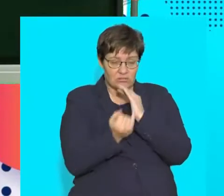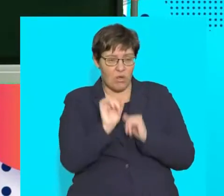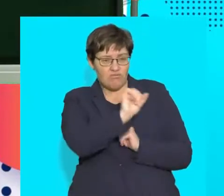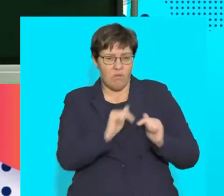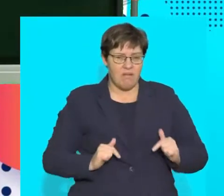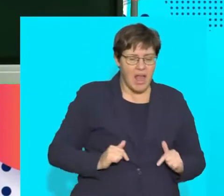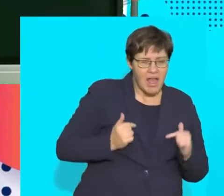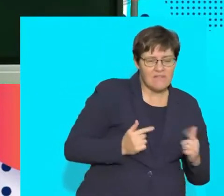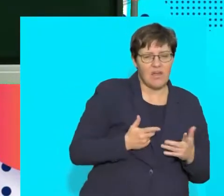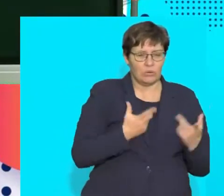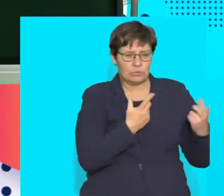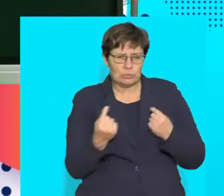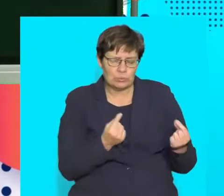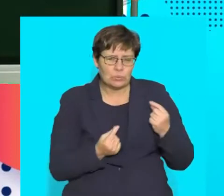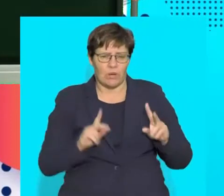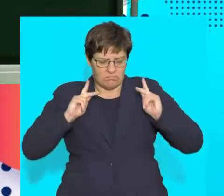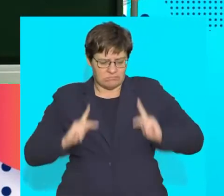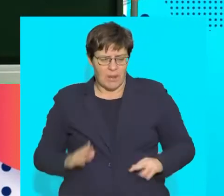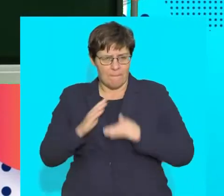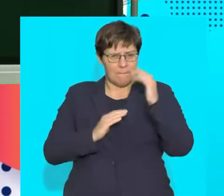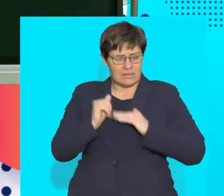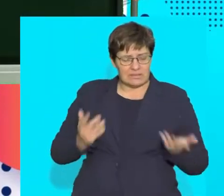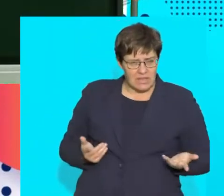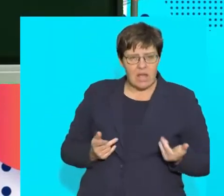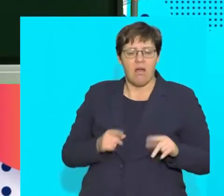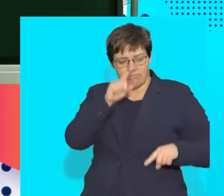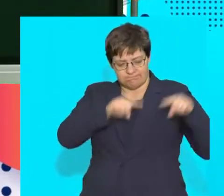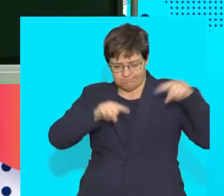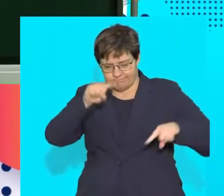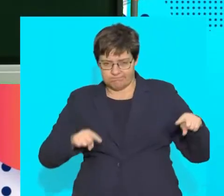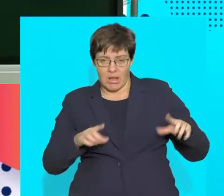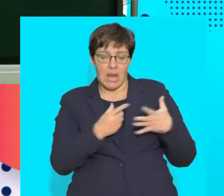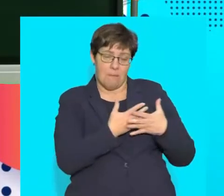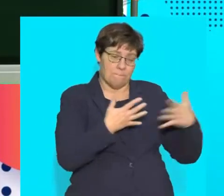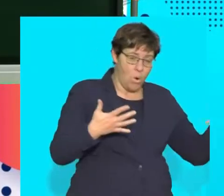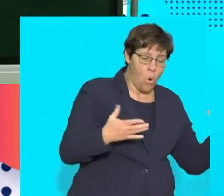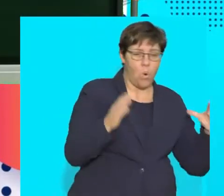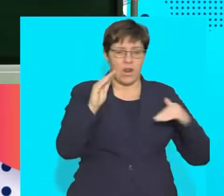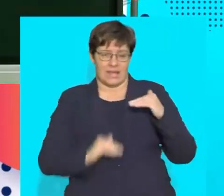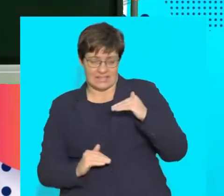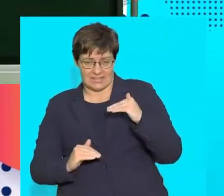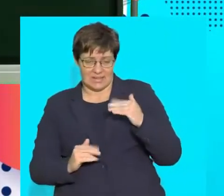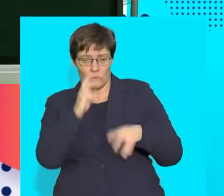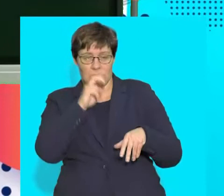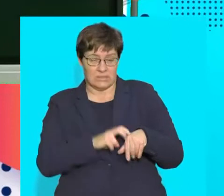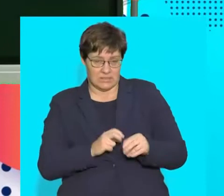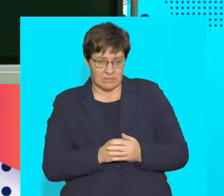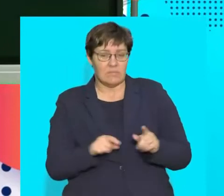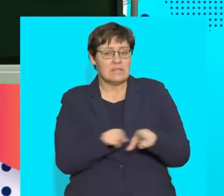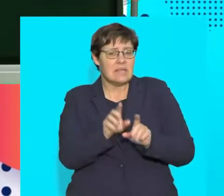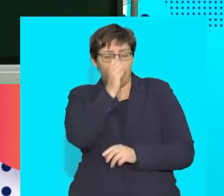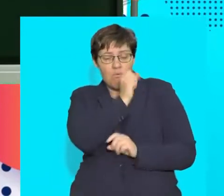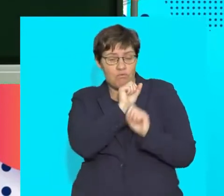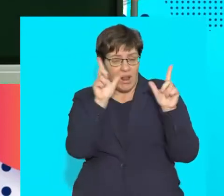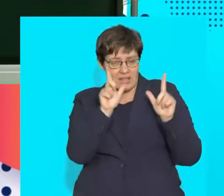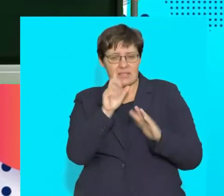lifestyle and their physiology, we might need different proportions of these. It's also important to realize that